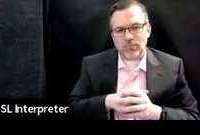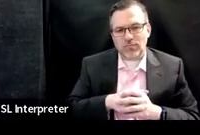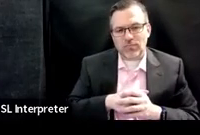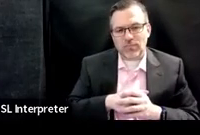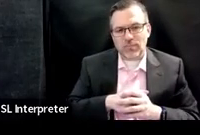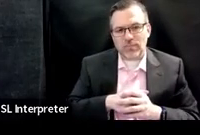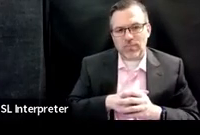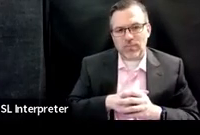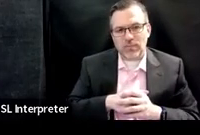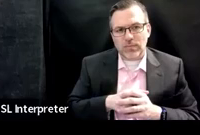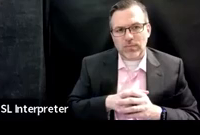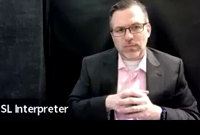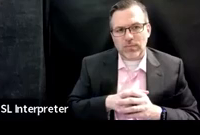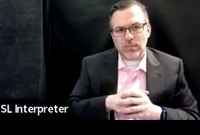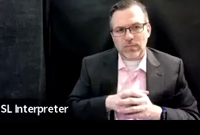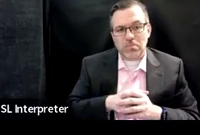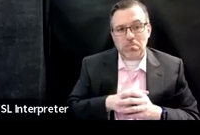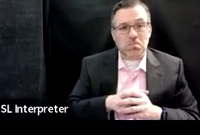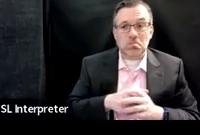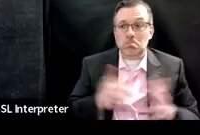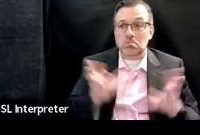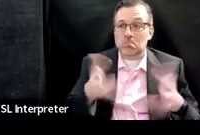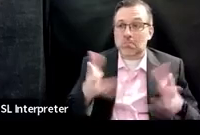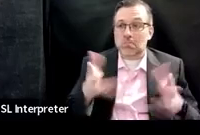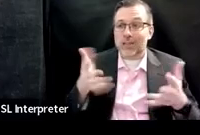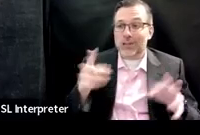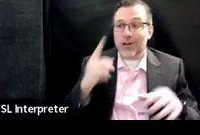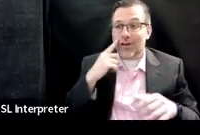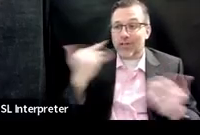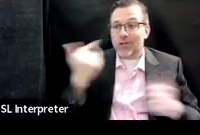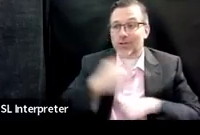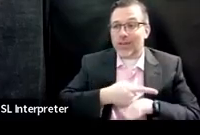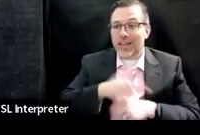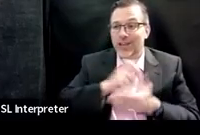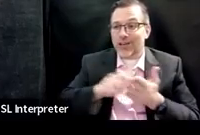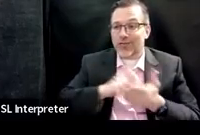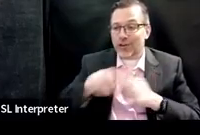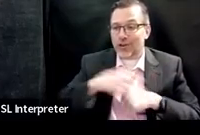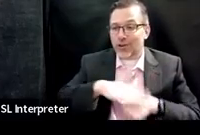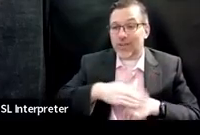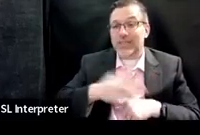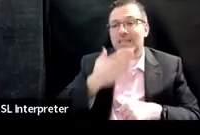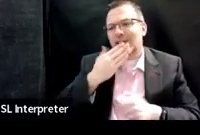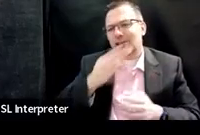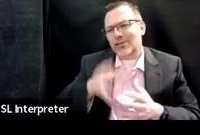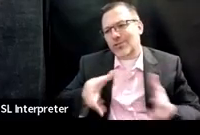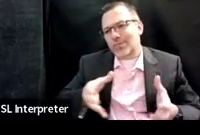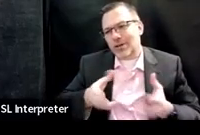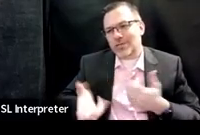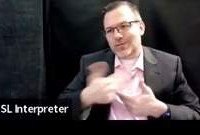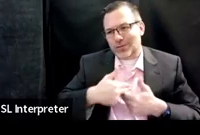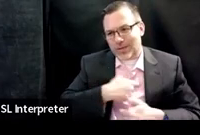And that is it for today for the written notice office hours. Thank you so much for joining us.